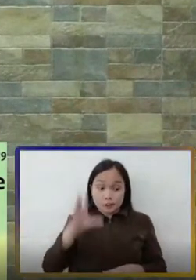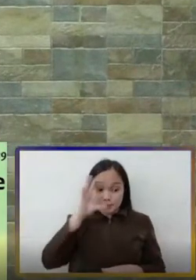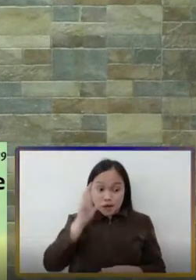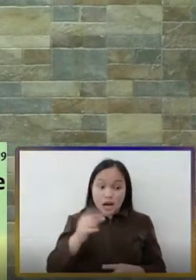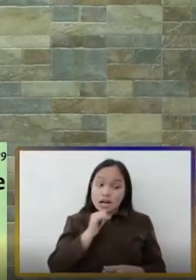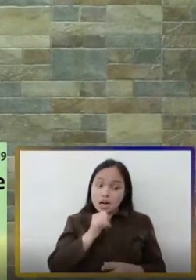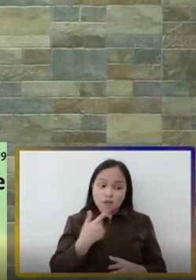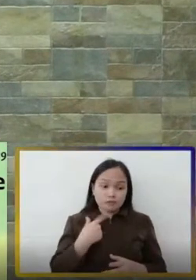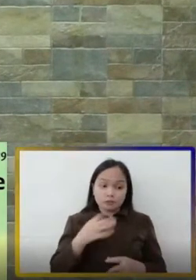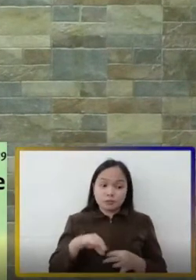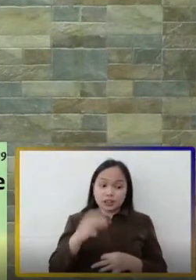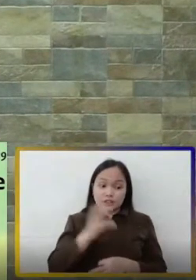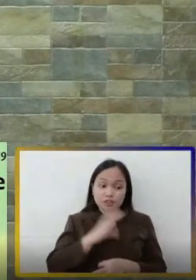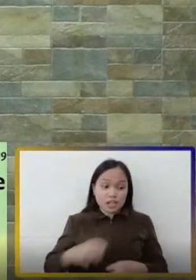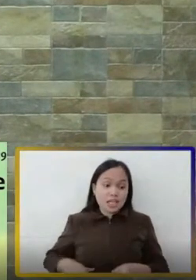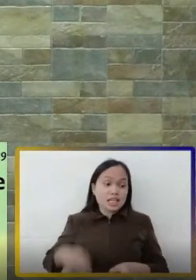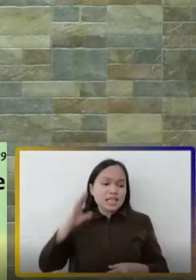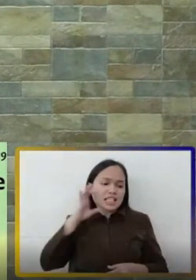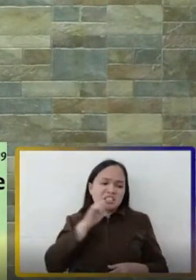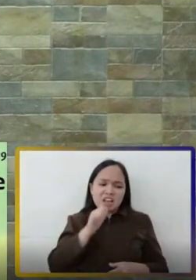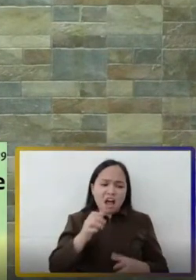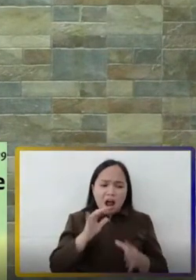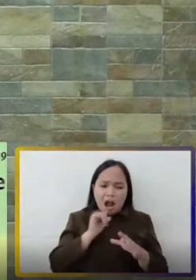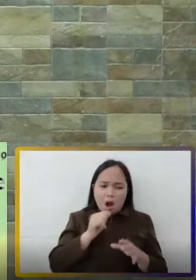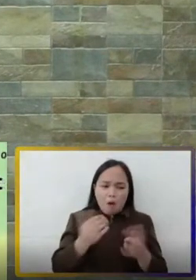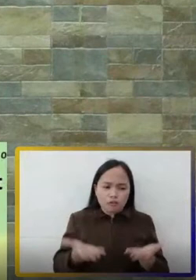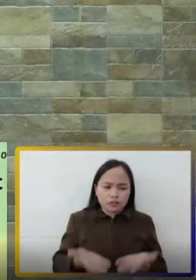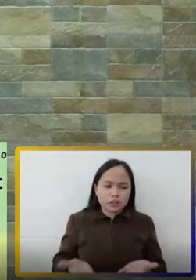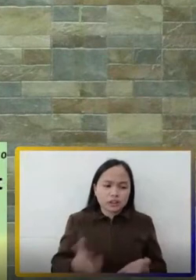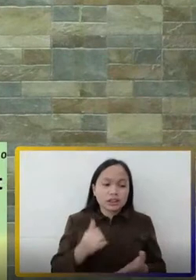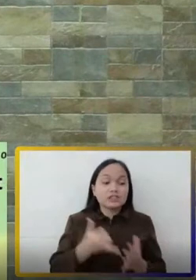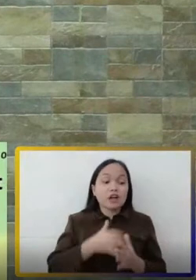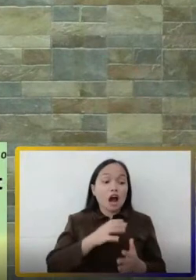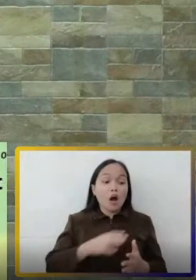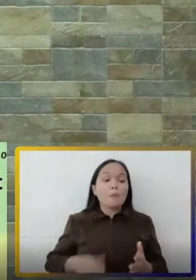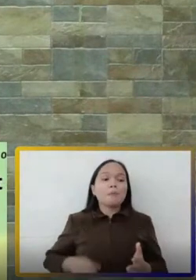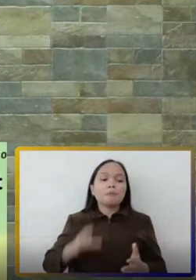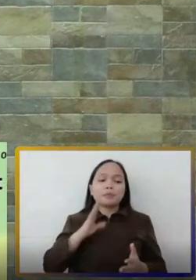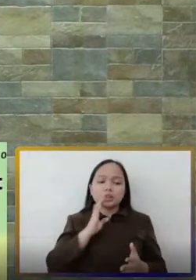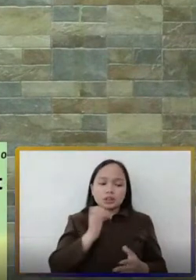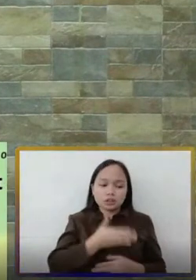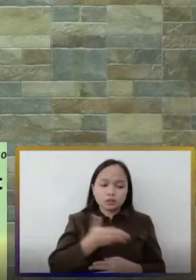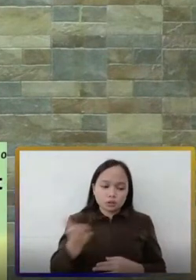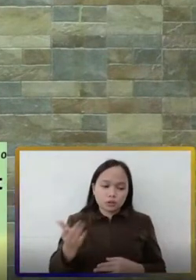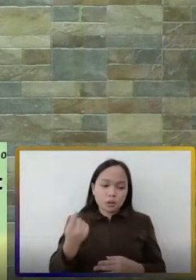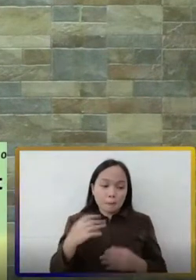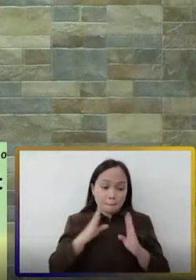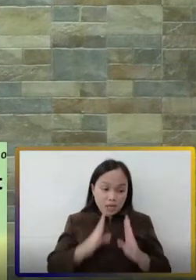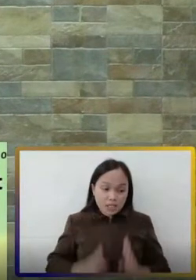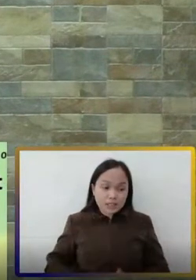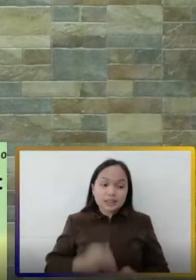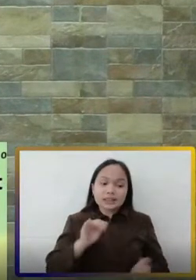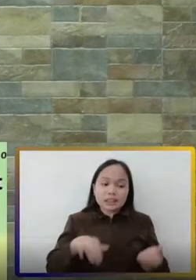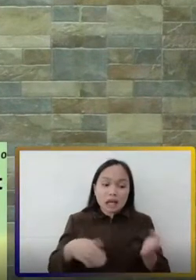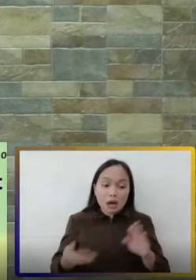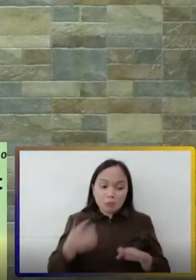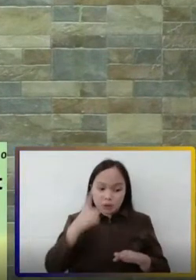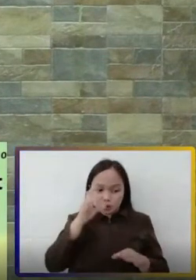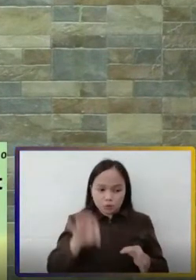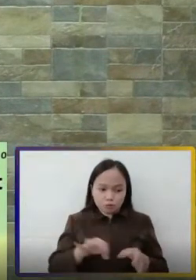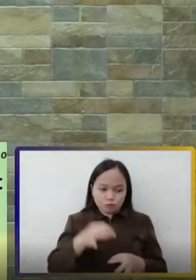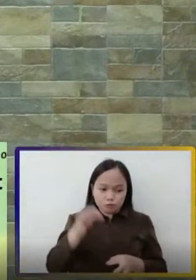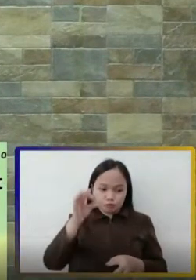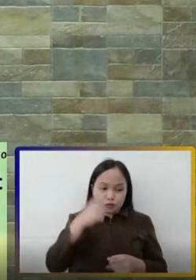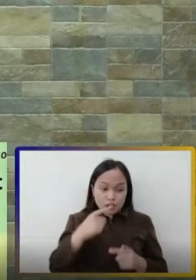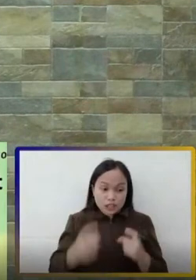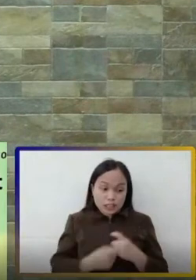Spirit of Christ, he is none of his. And if Christ be in you, the body is dead because of sin, but the